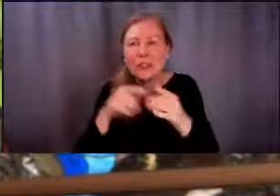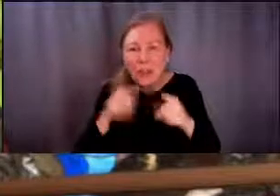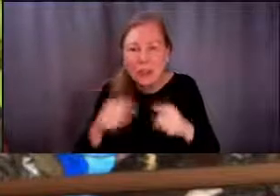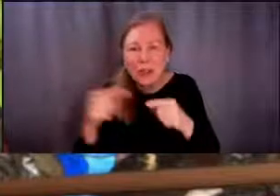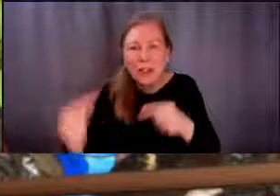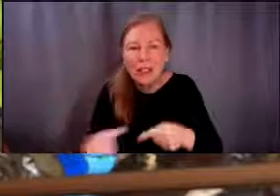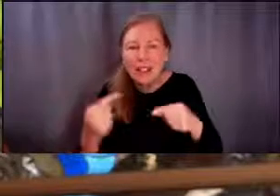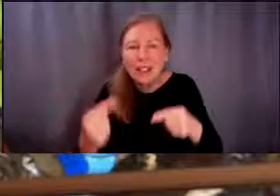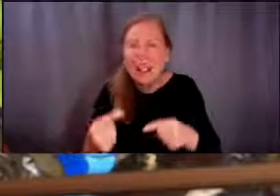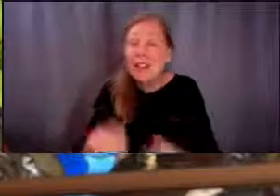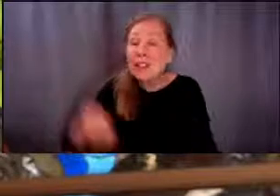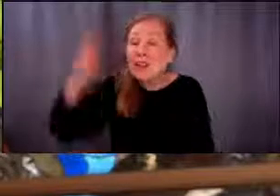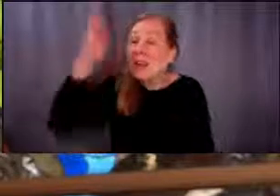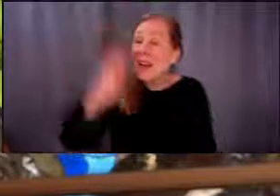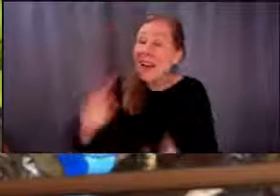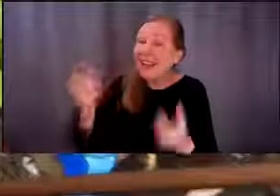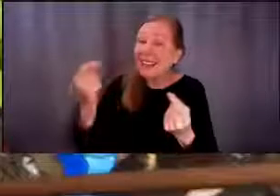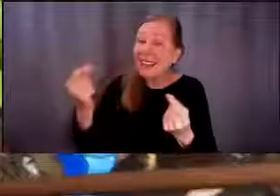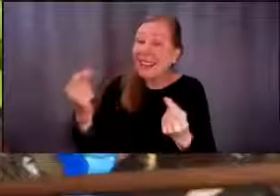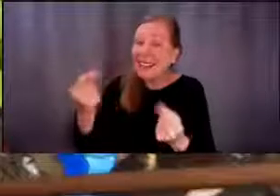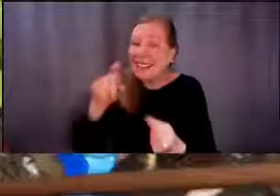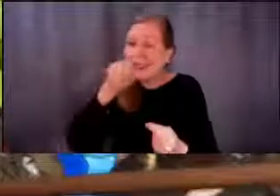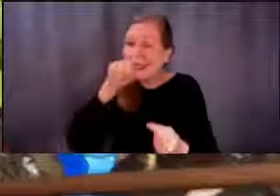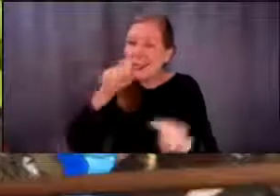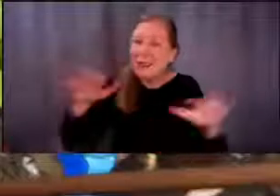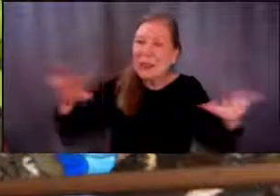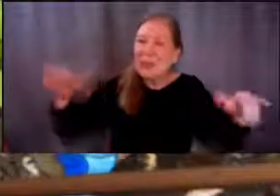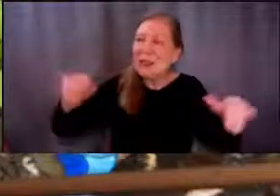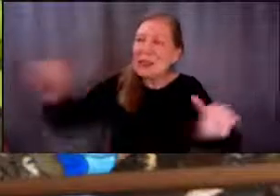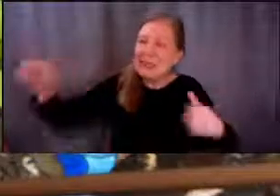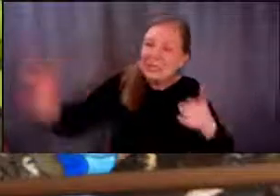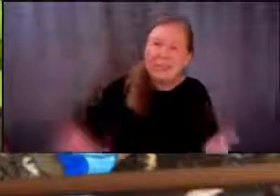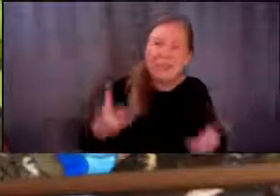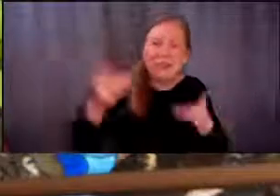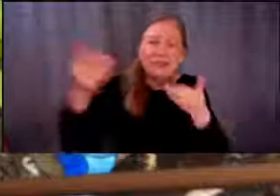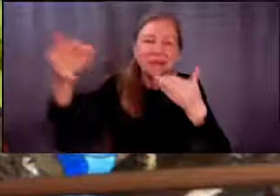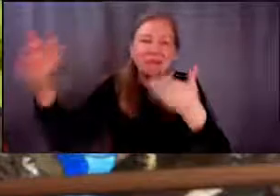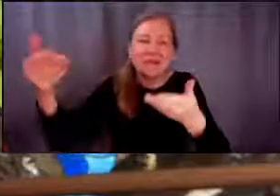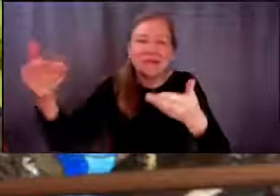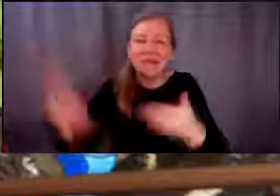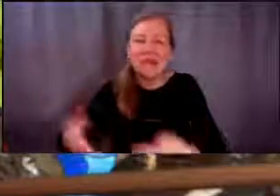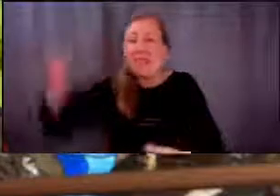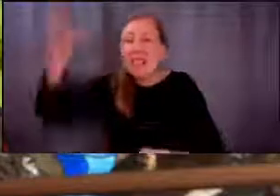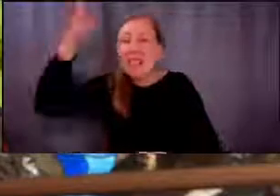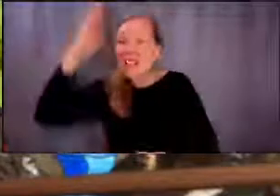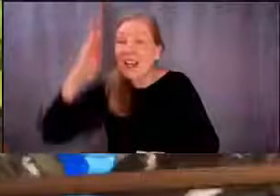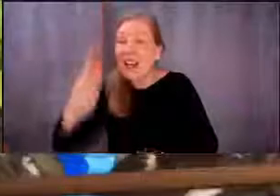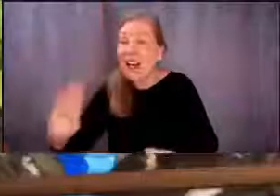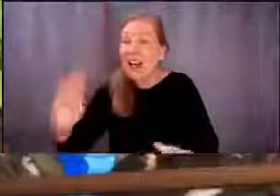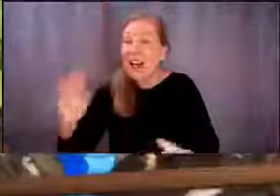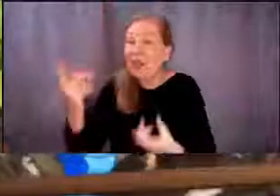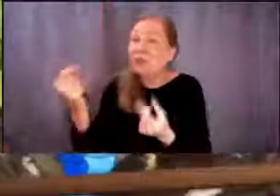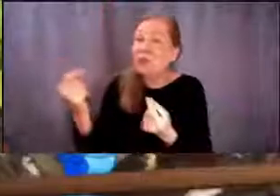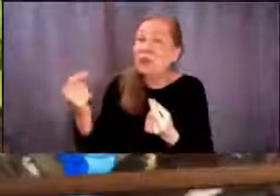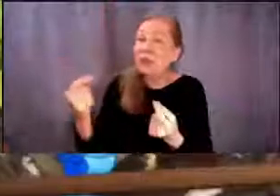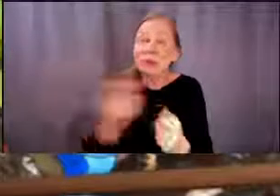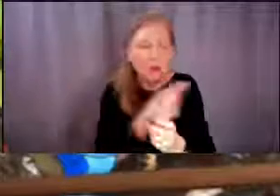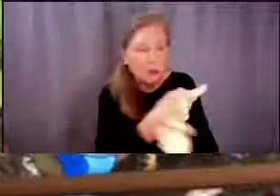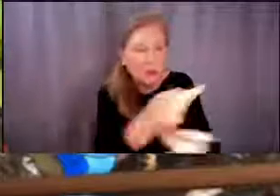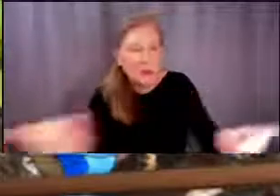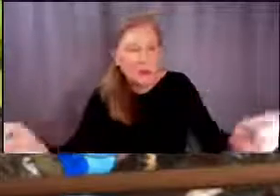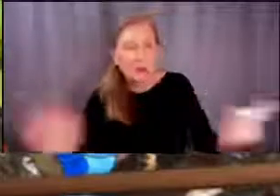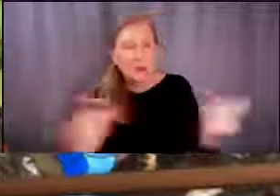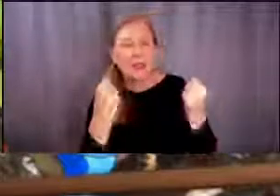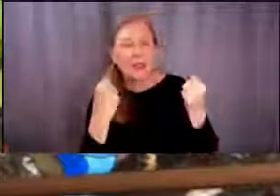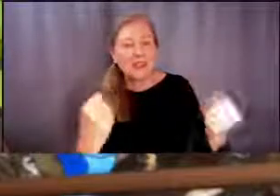will lift you up on eagle's wings. God will give you